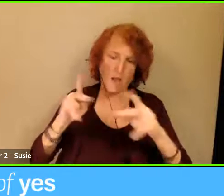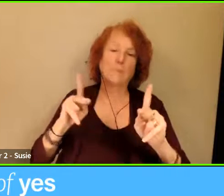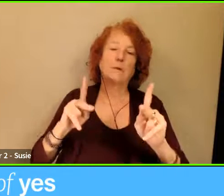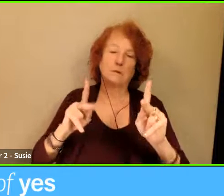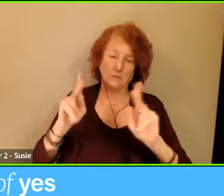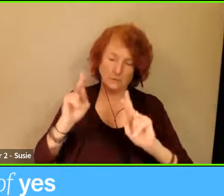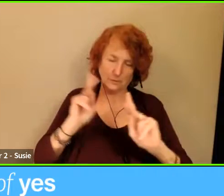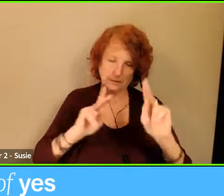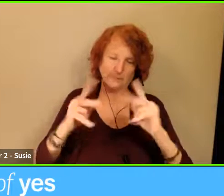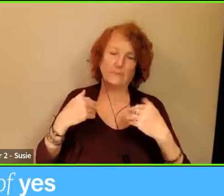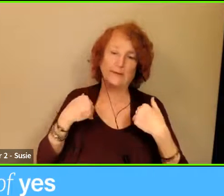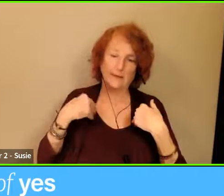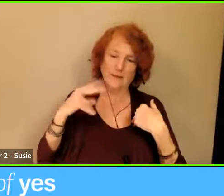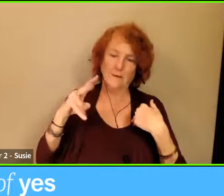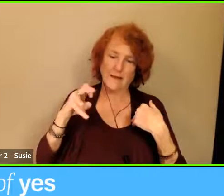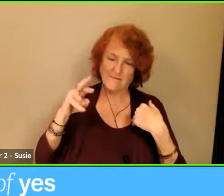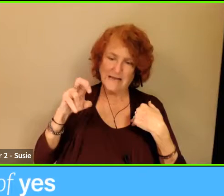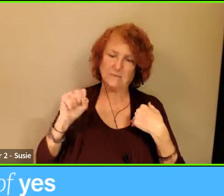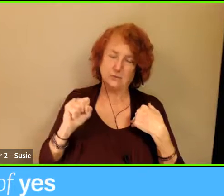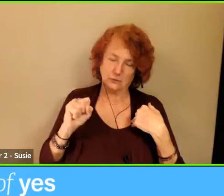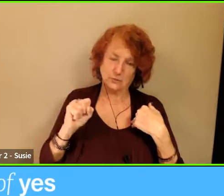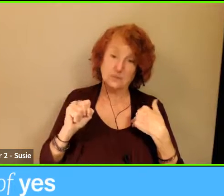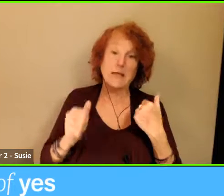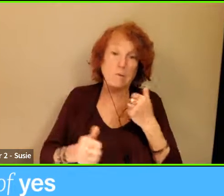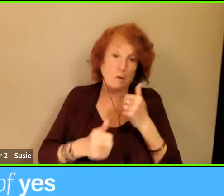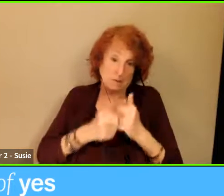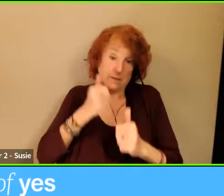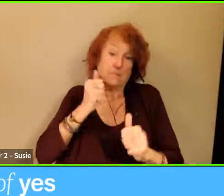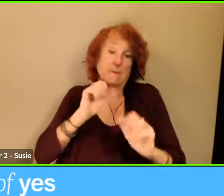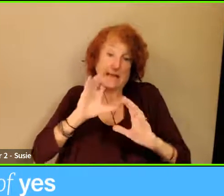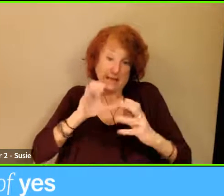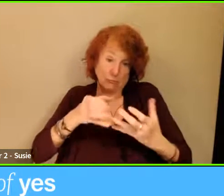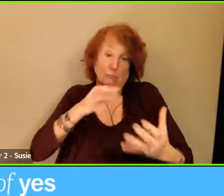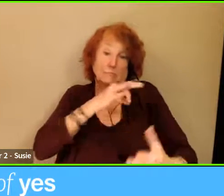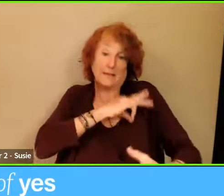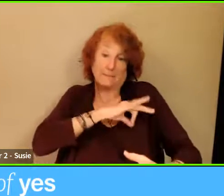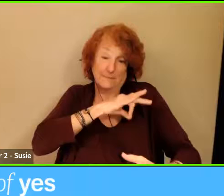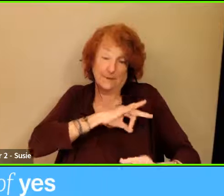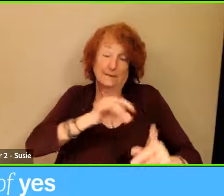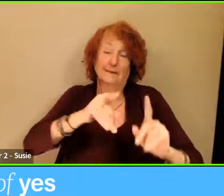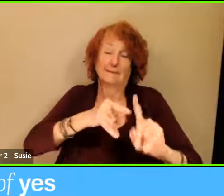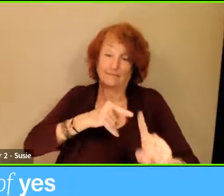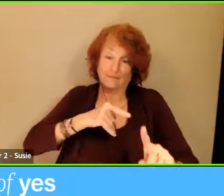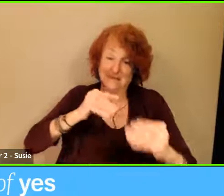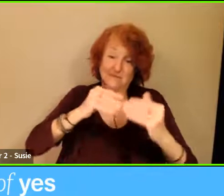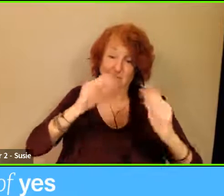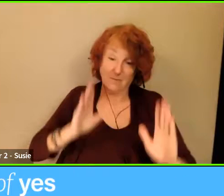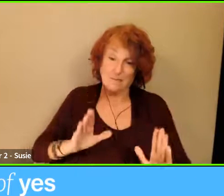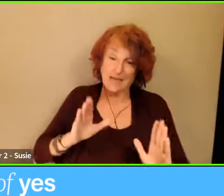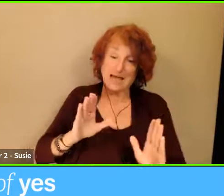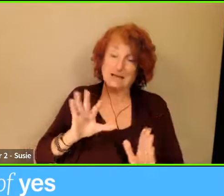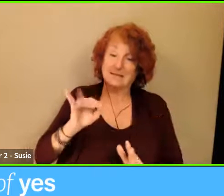They're one of the main beneficiaries of the housing lottery today, and we hope to, reinforce that in the future.